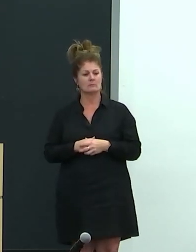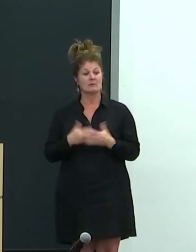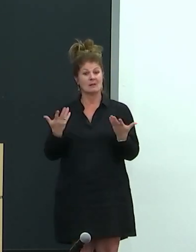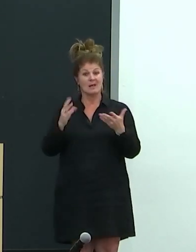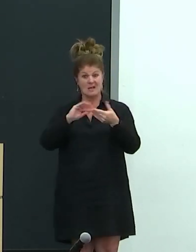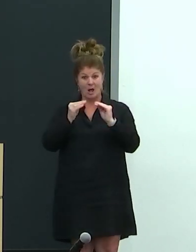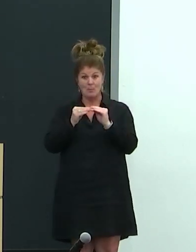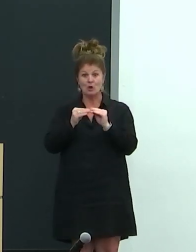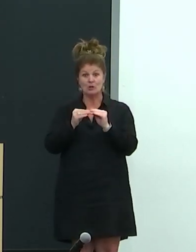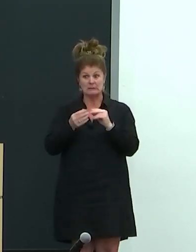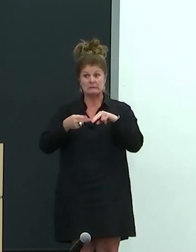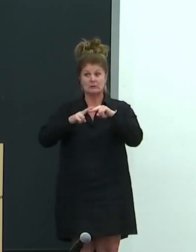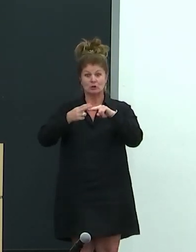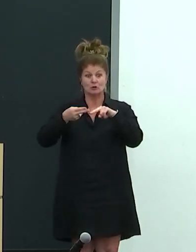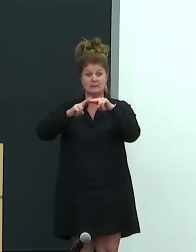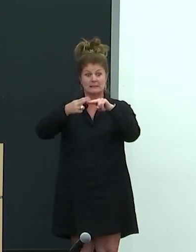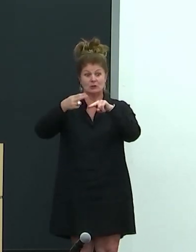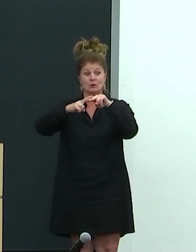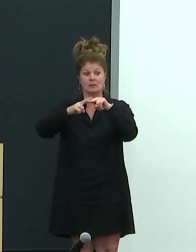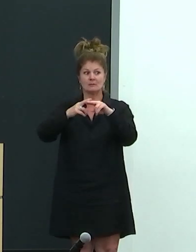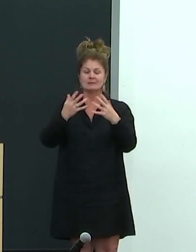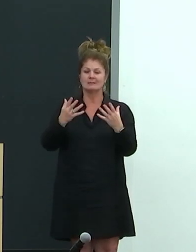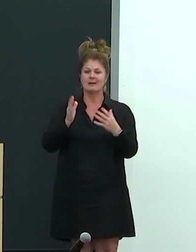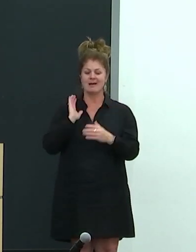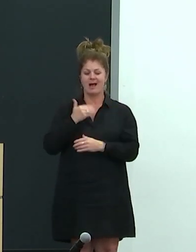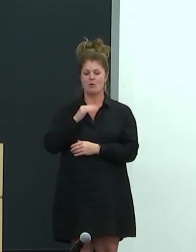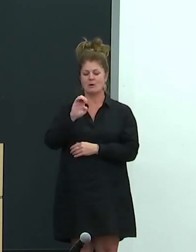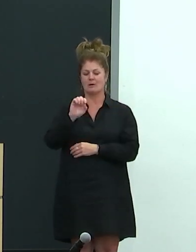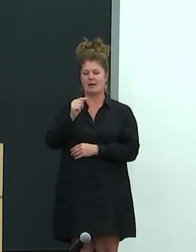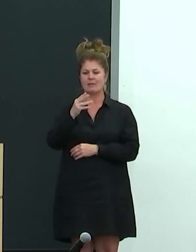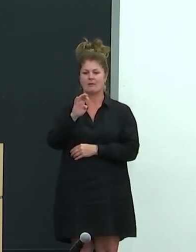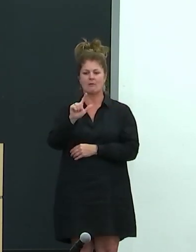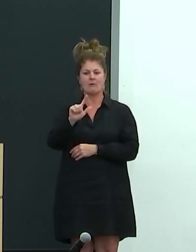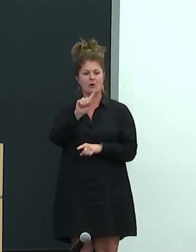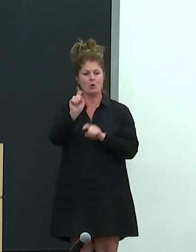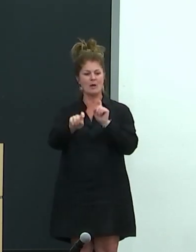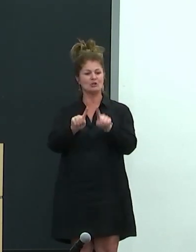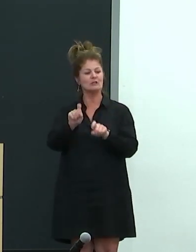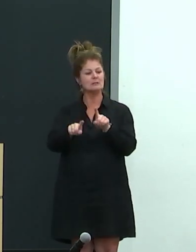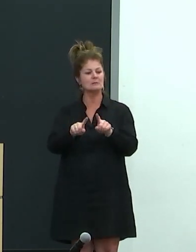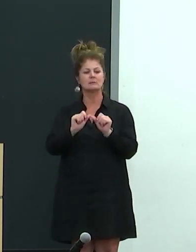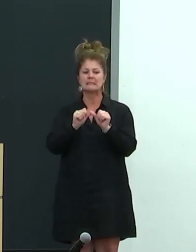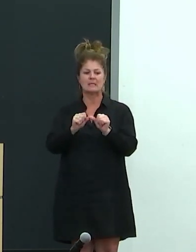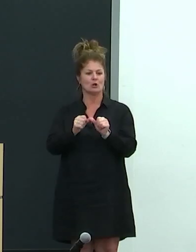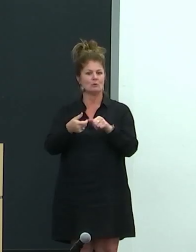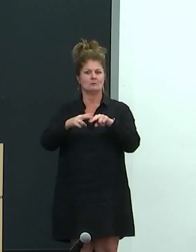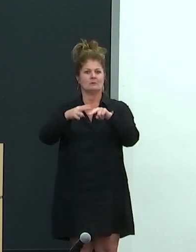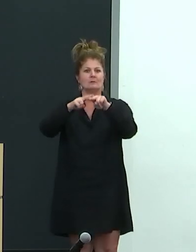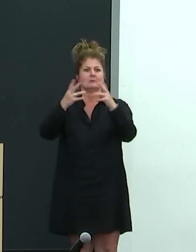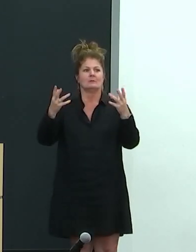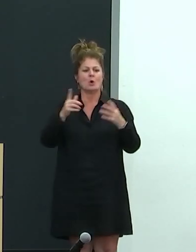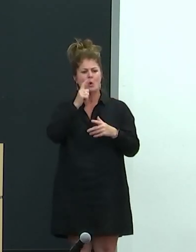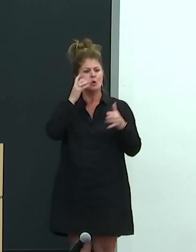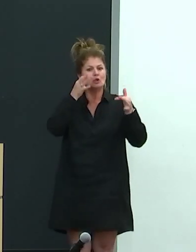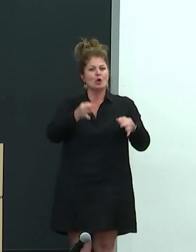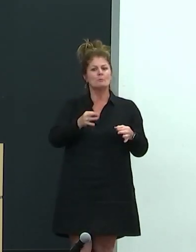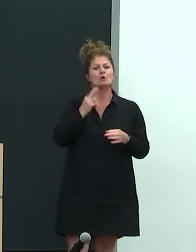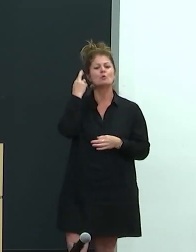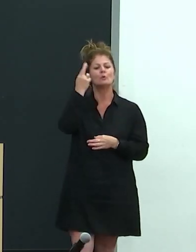continue to grow, so do our ethical questions. Who determines what a reasonable accommodation